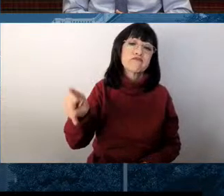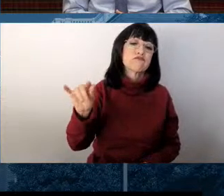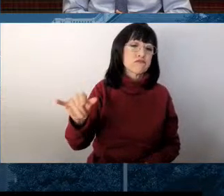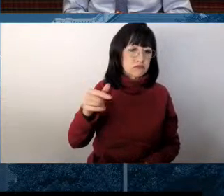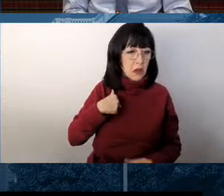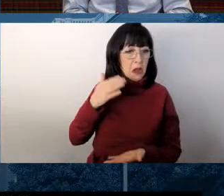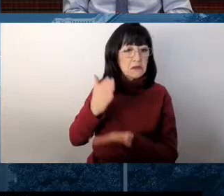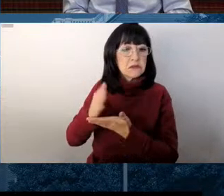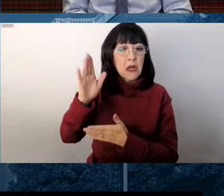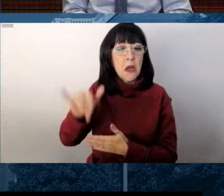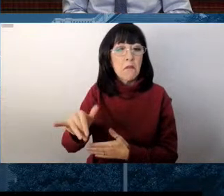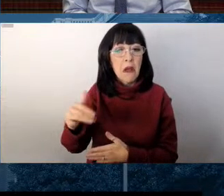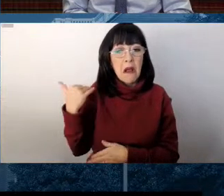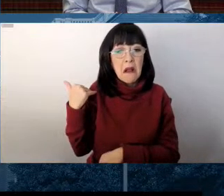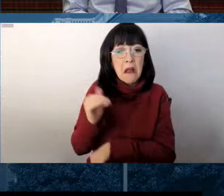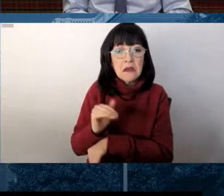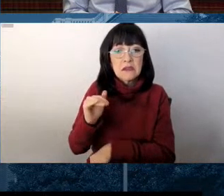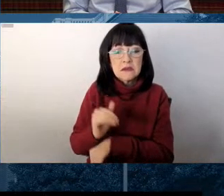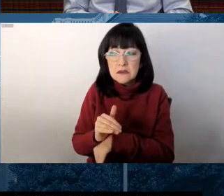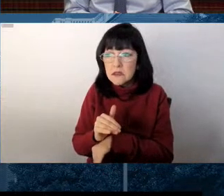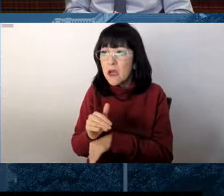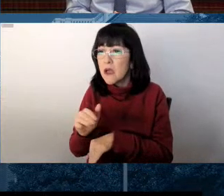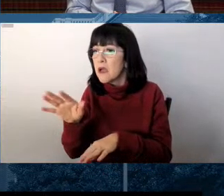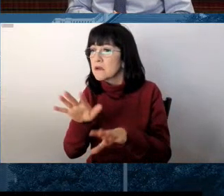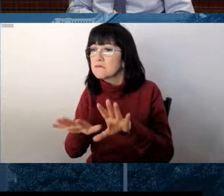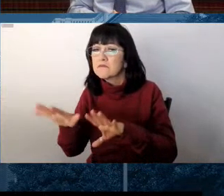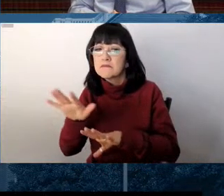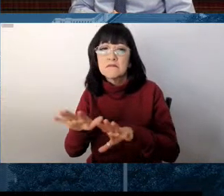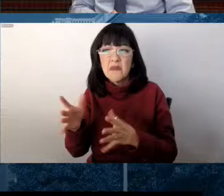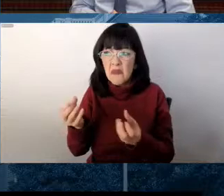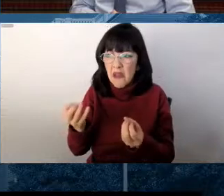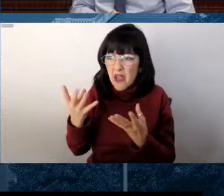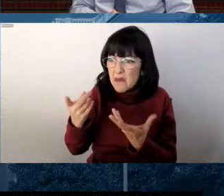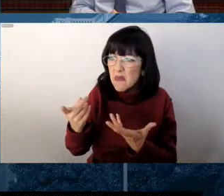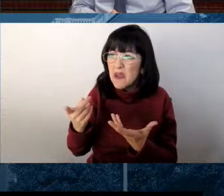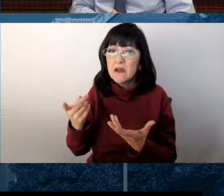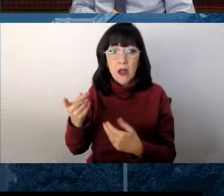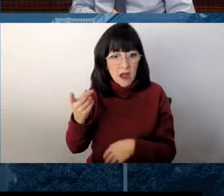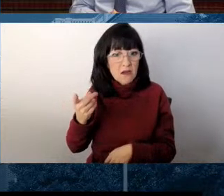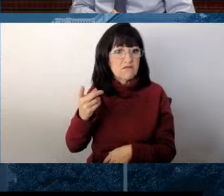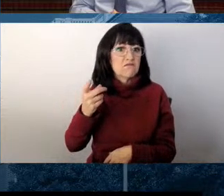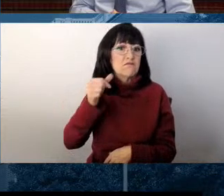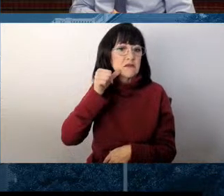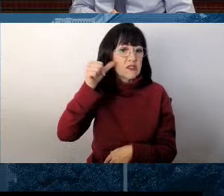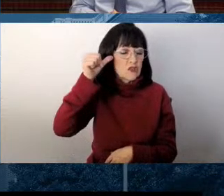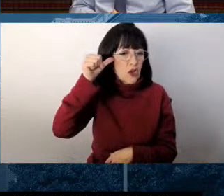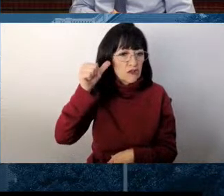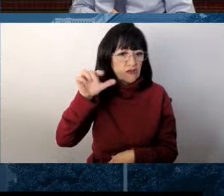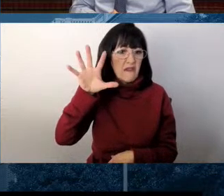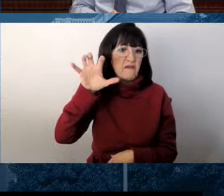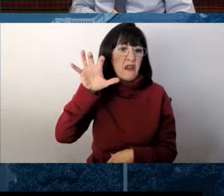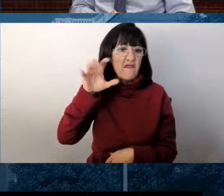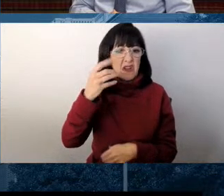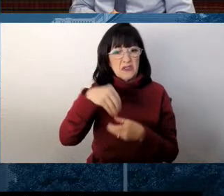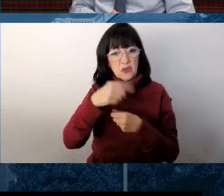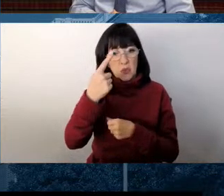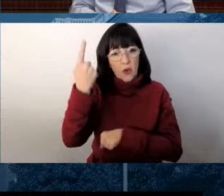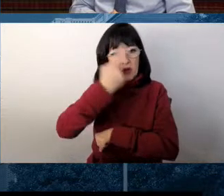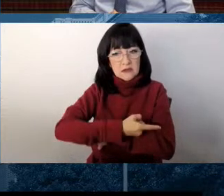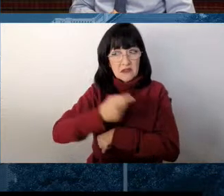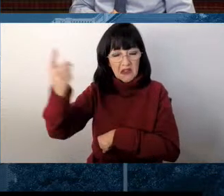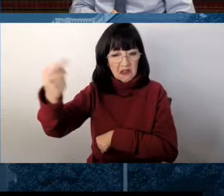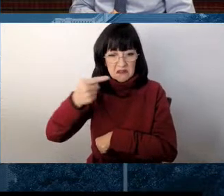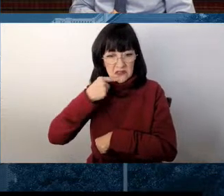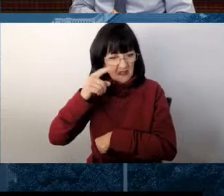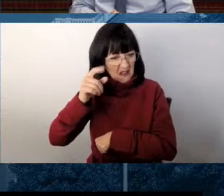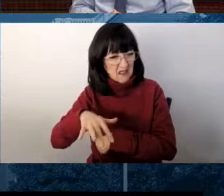demand looked like. They did 500 tests that day, in which they said was a slow day for them. And so they've had a peak